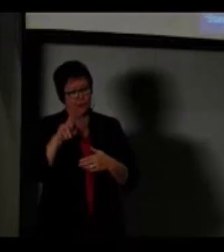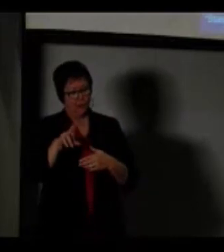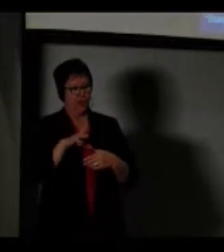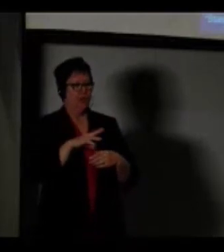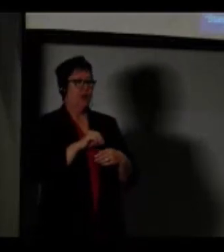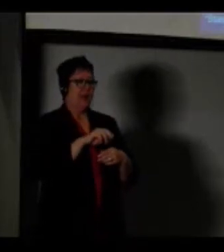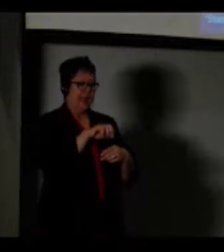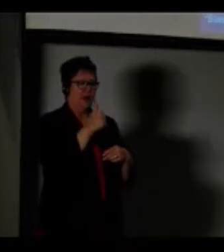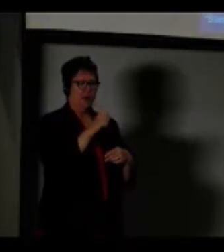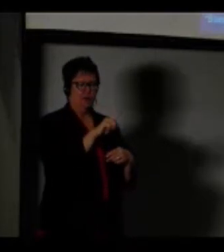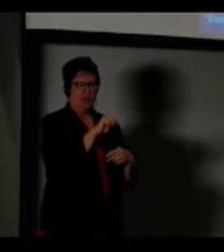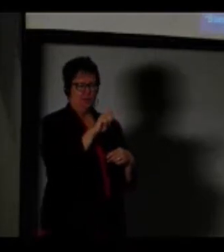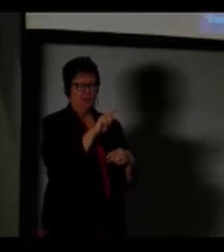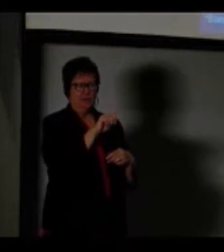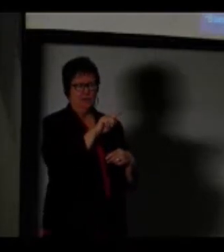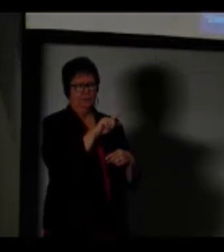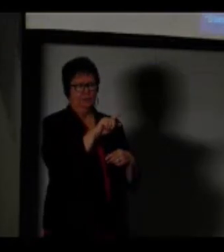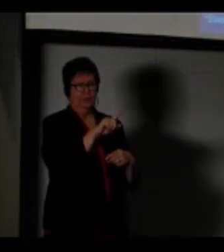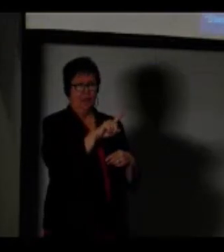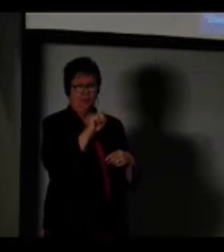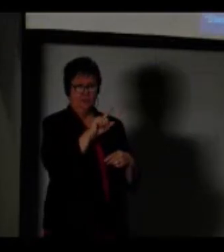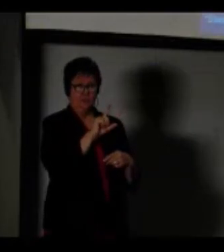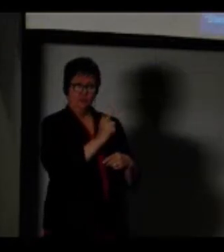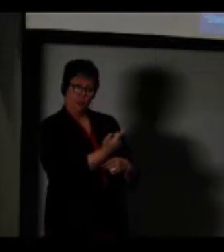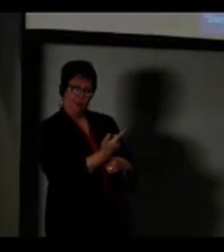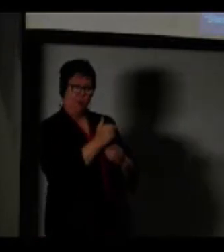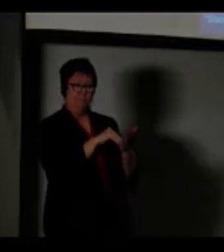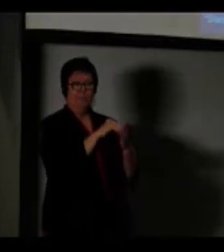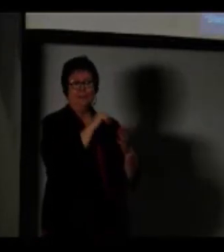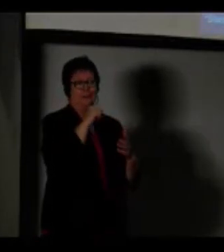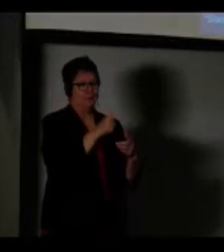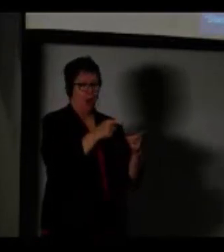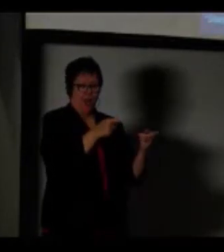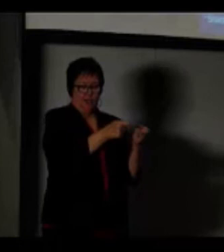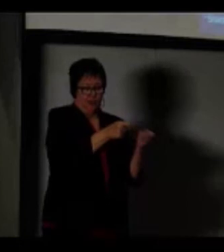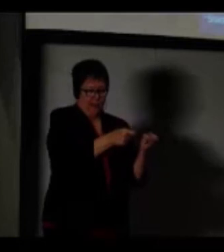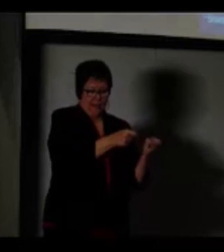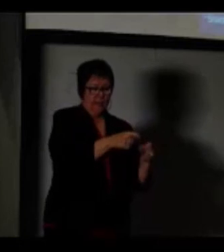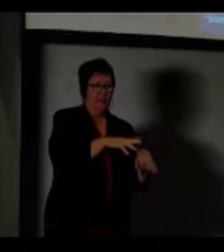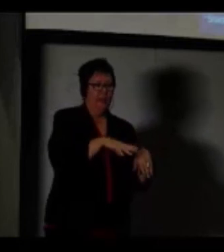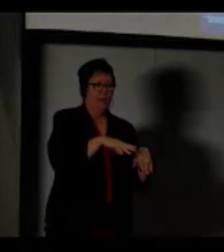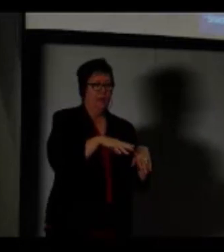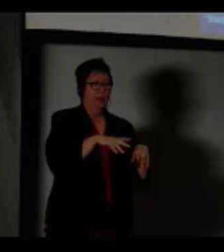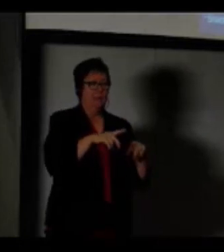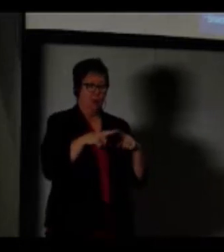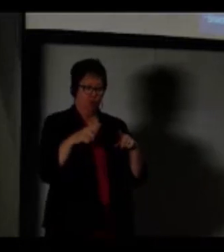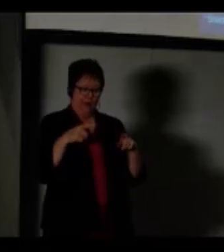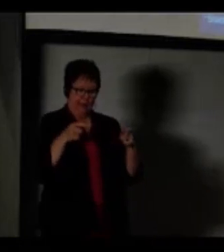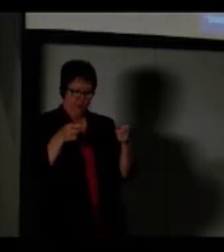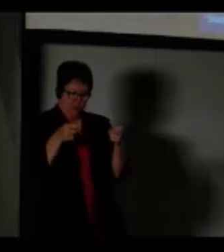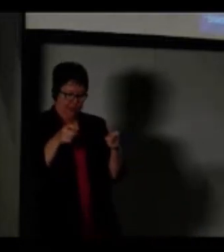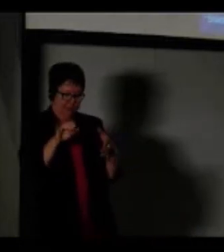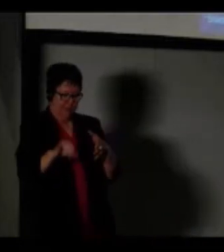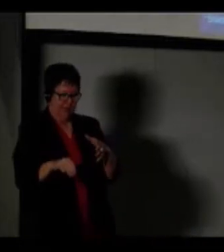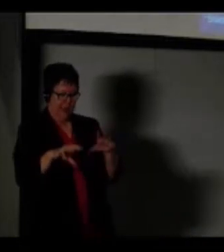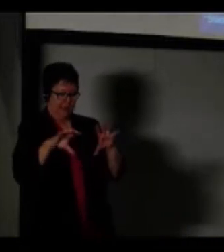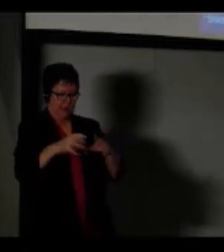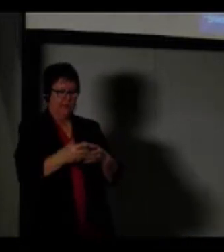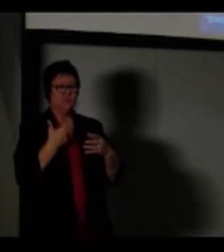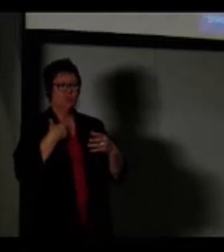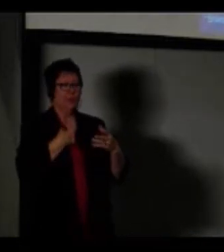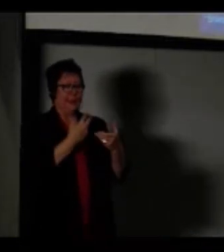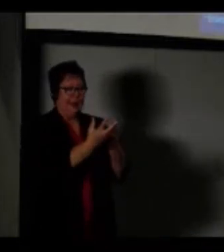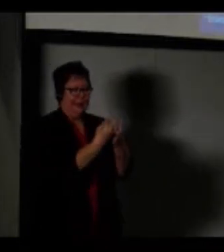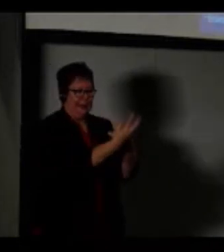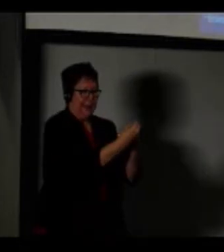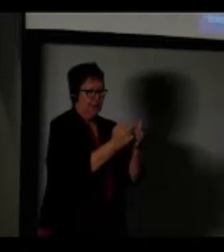Flickr Commons that are an uncurated portion. But by curating this collection, we can engage with an audience. We've had over